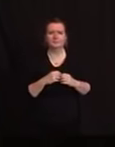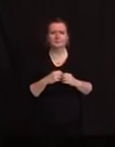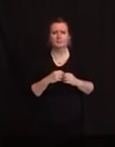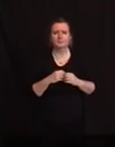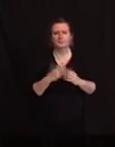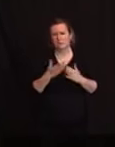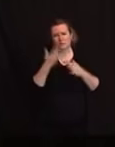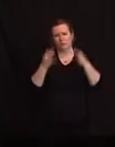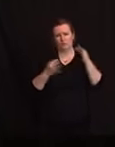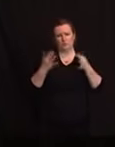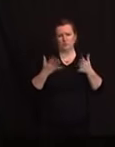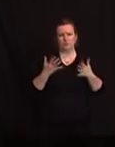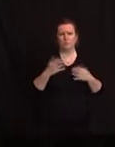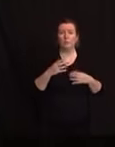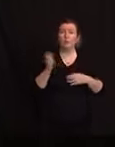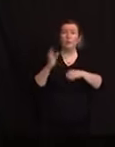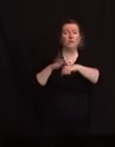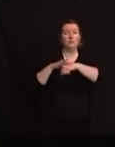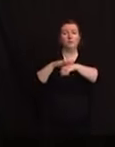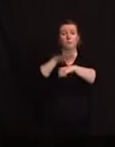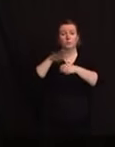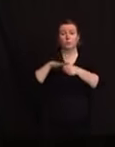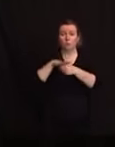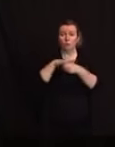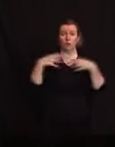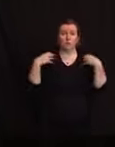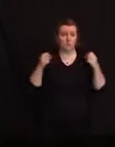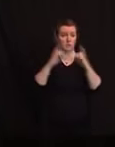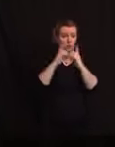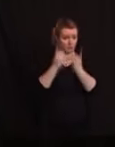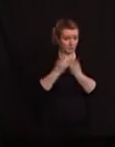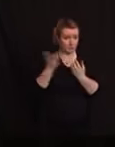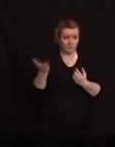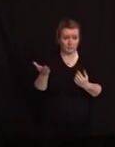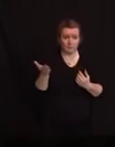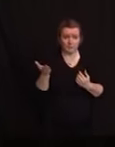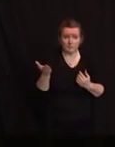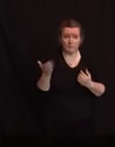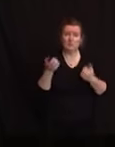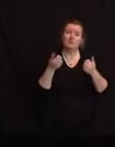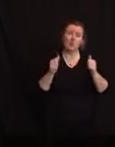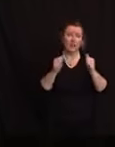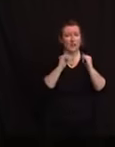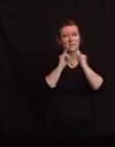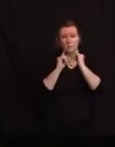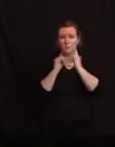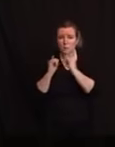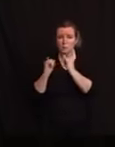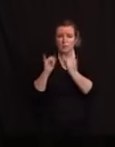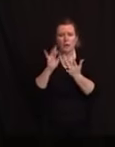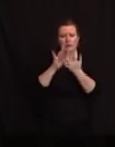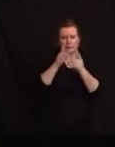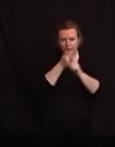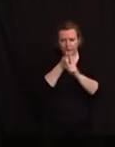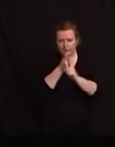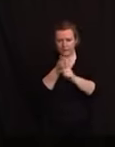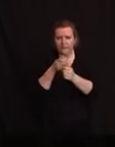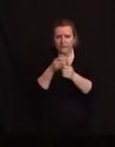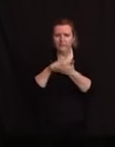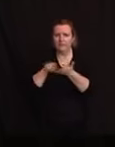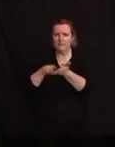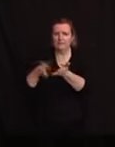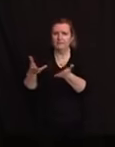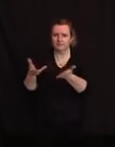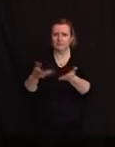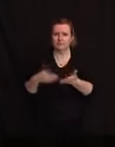still advising our local health departments to try to do contact tracing as much as they possibly can with the resources that they have. In some locations, it's